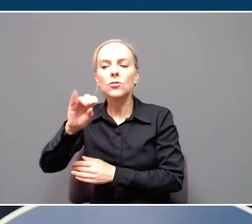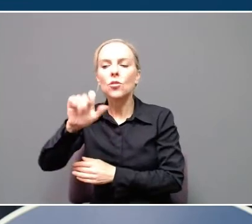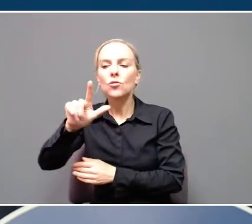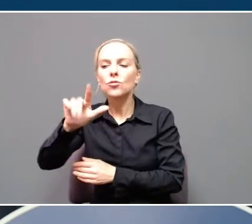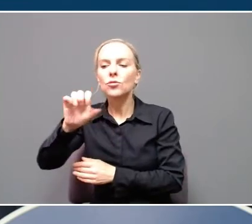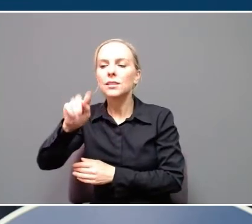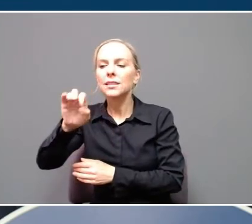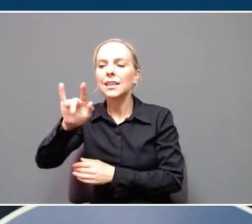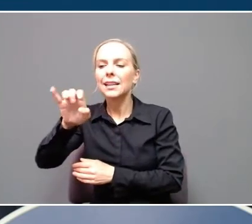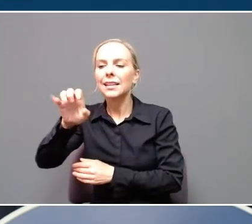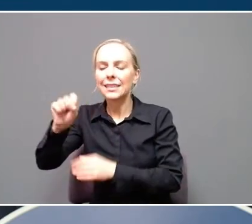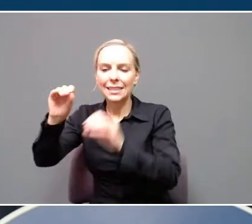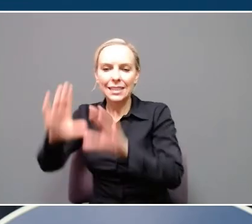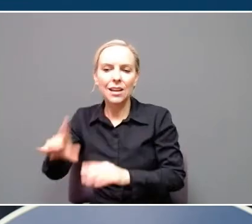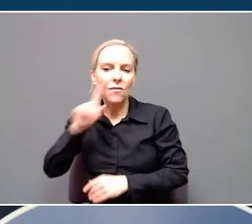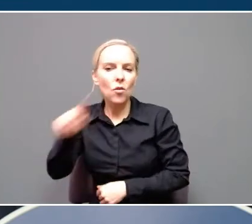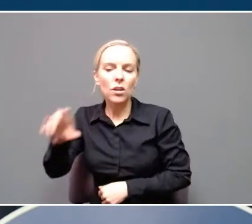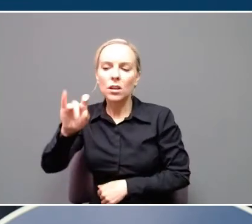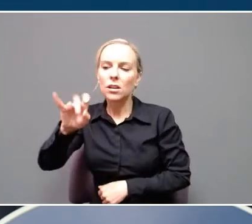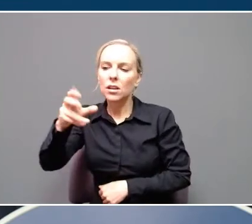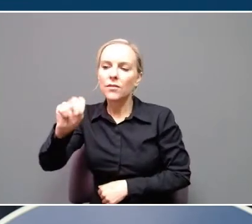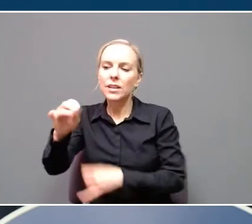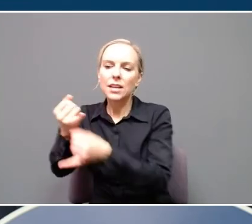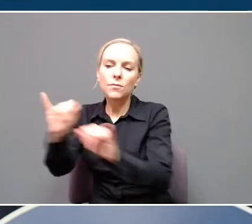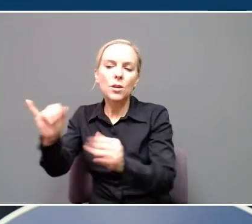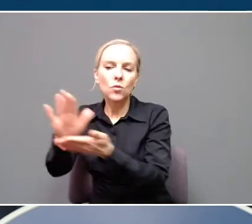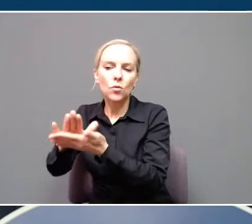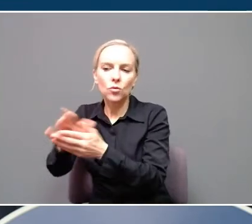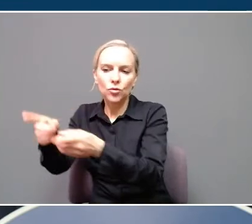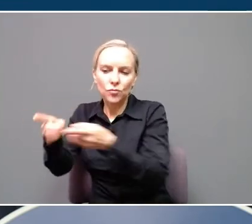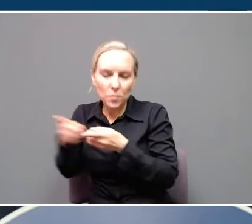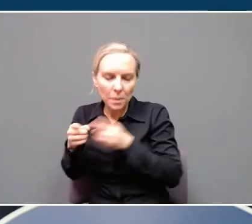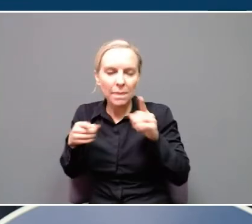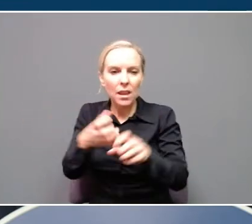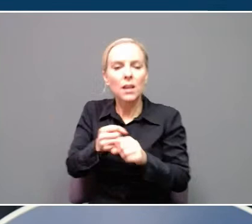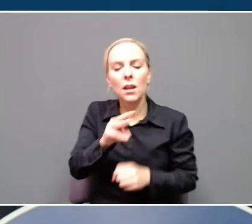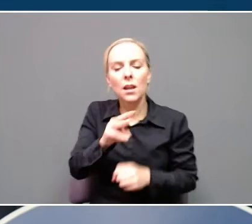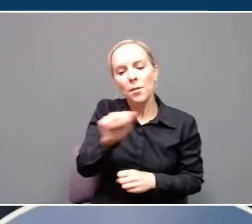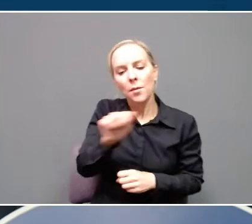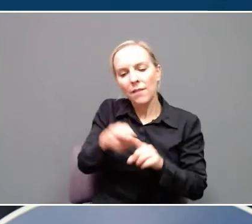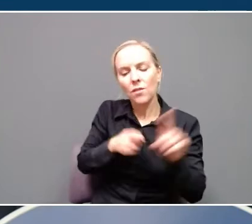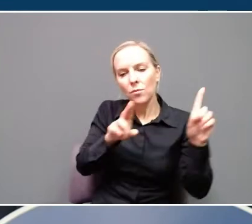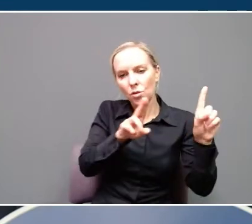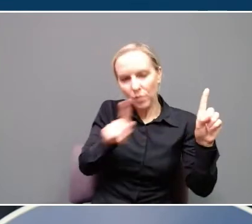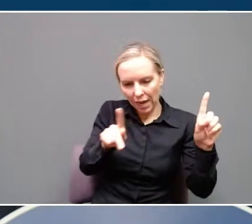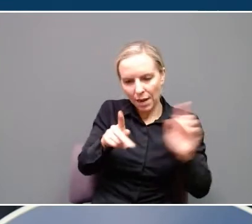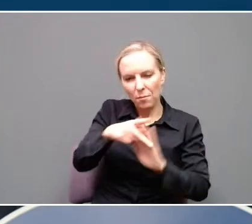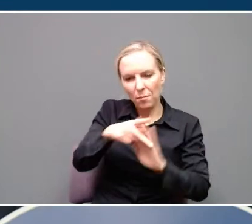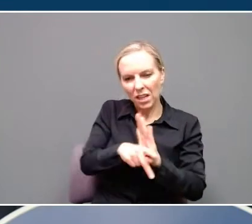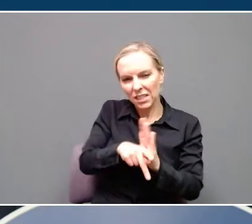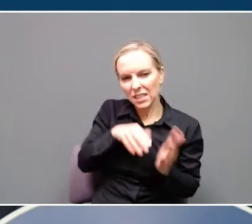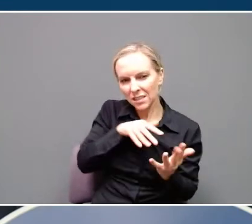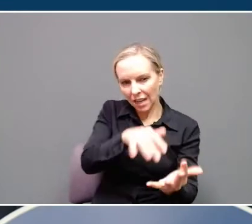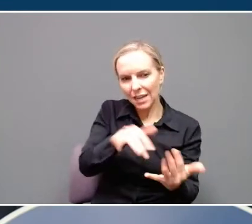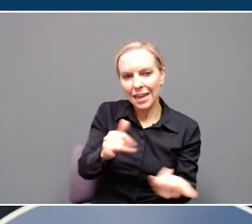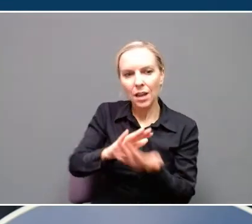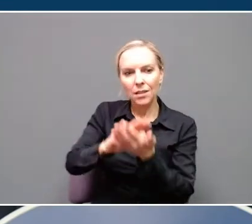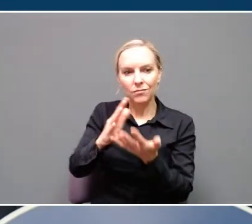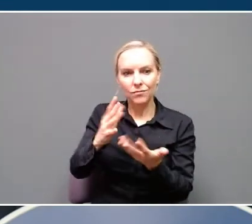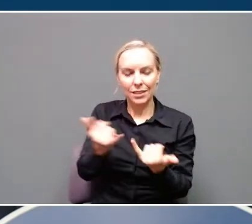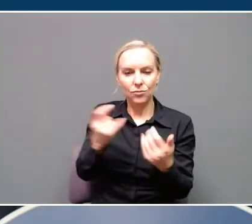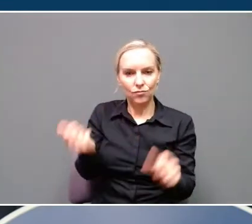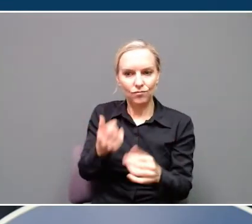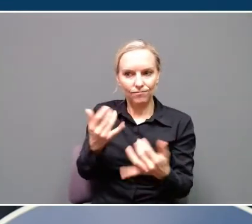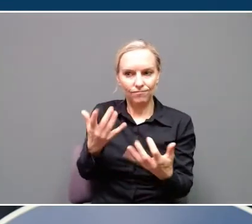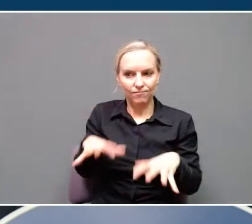Covington Independent School District. She earned her master's from UK in educational policy studies and is now pursuing a PhD. In her spare